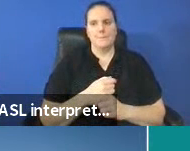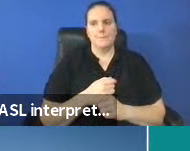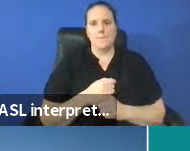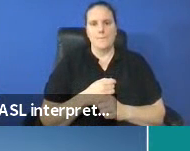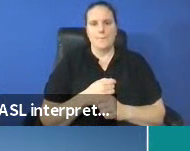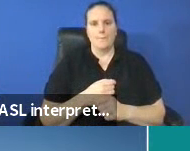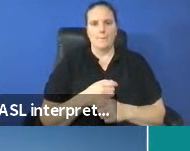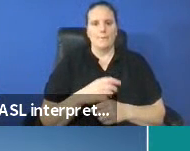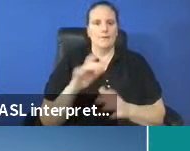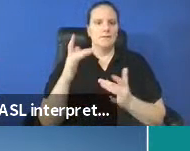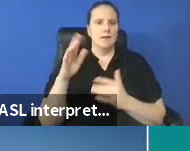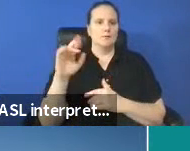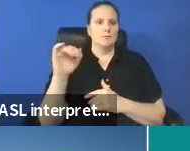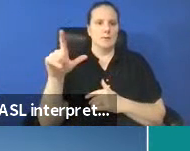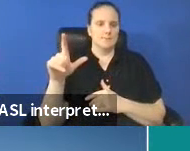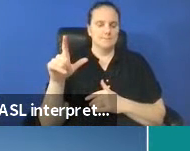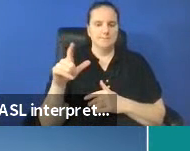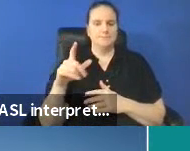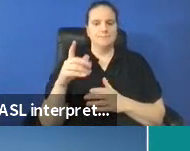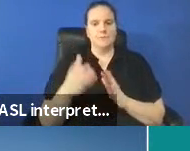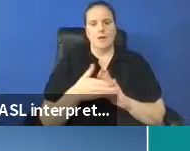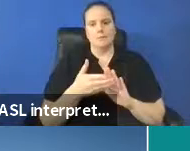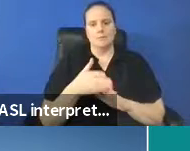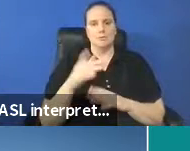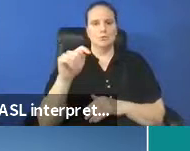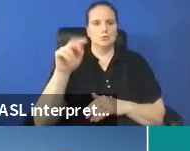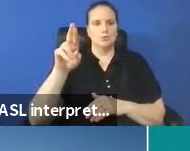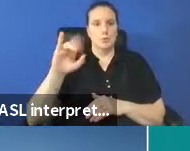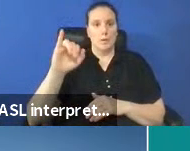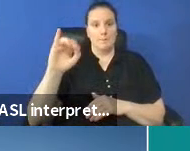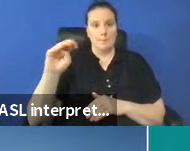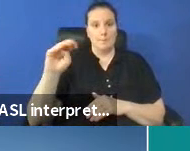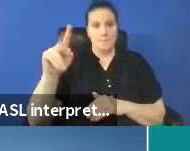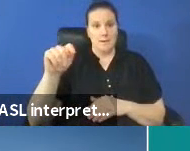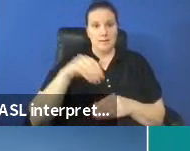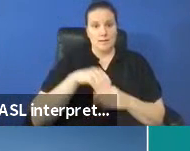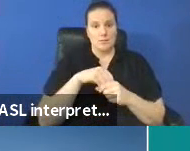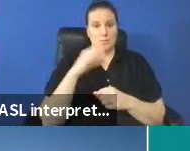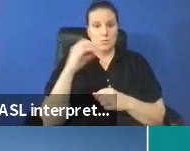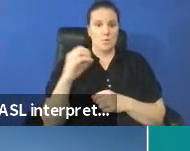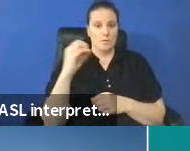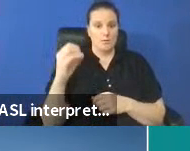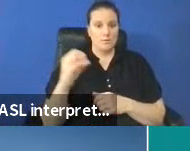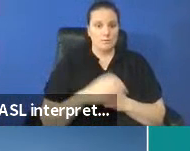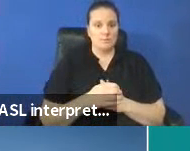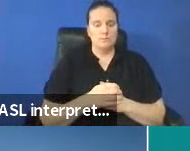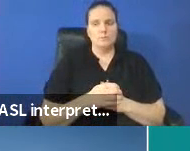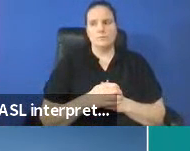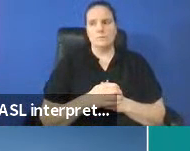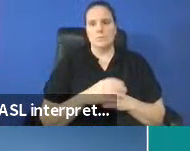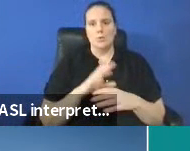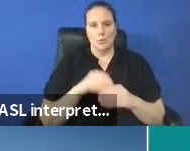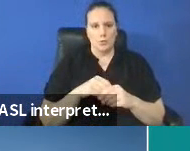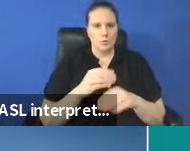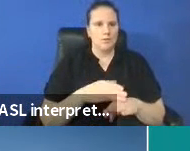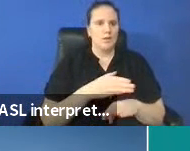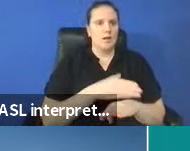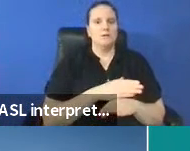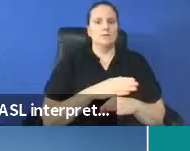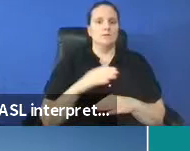system operated by TriMet in Oregon. It includes enhanced